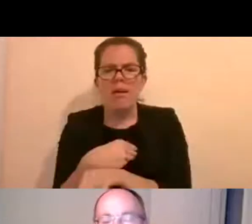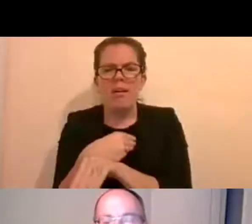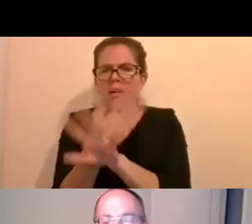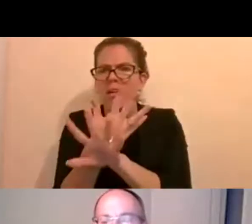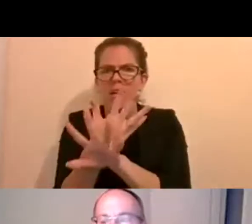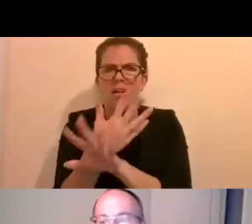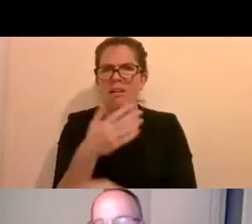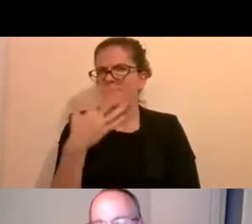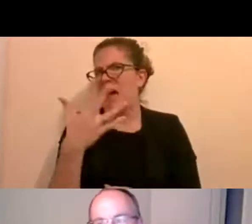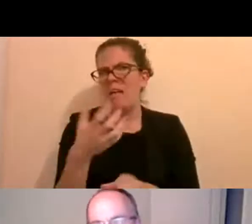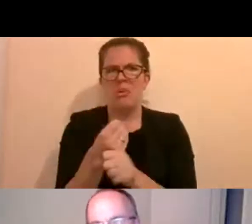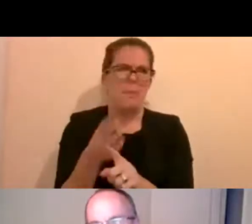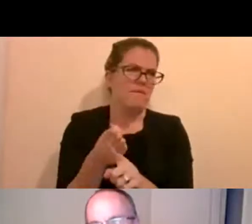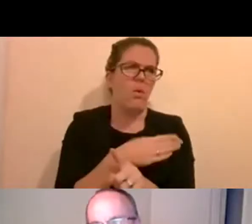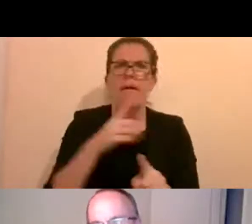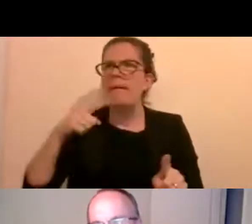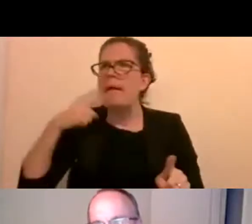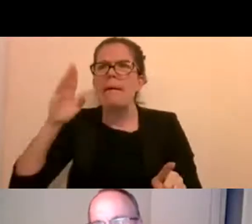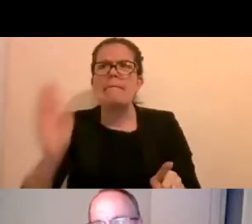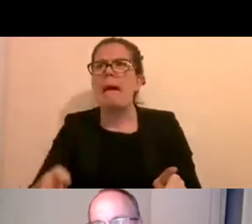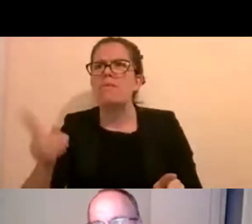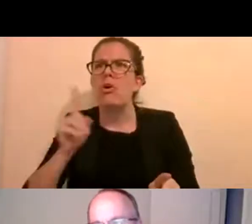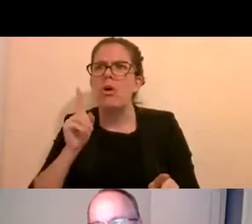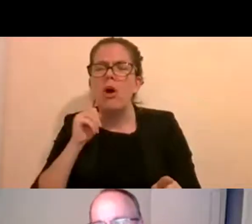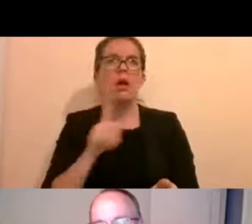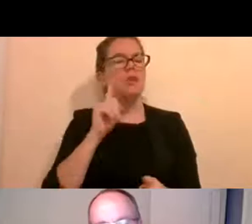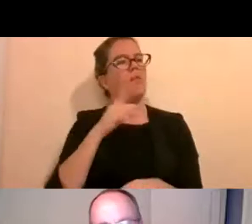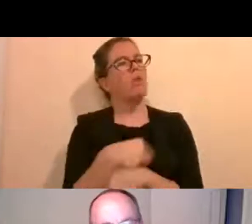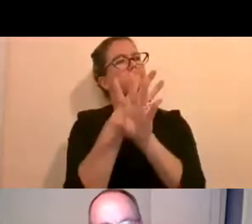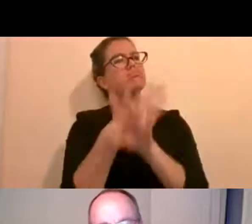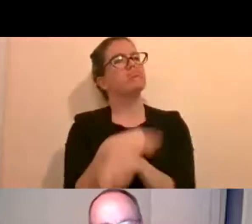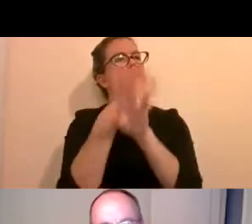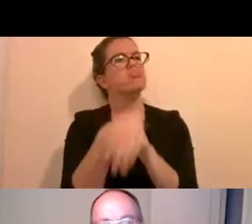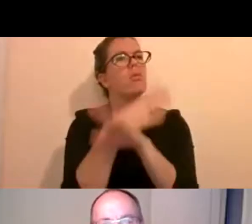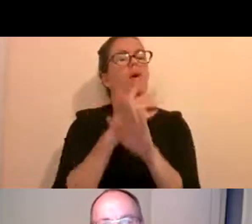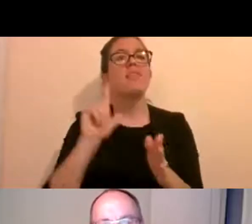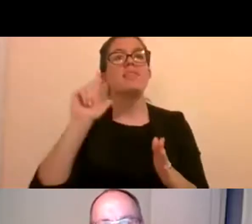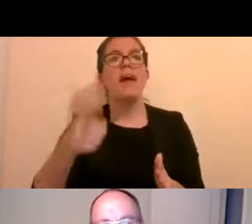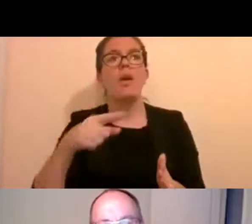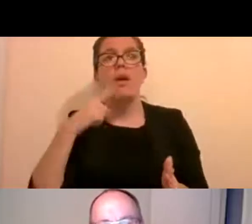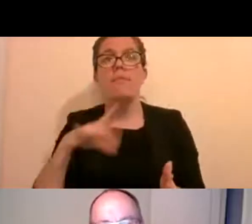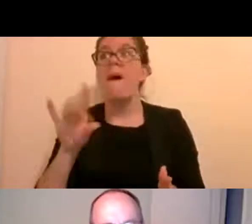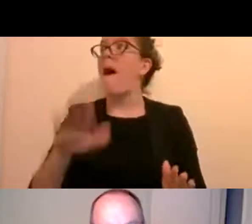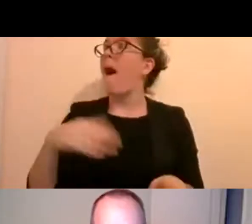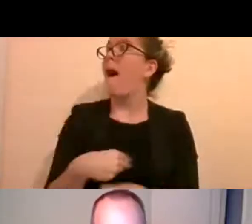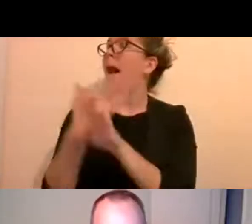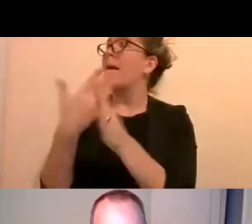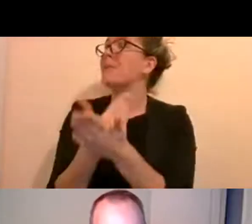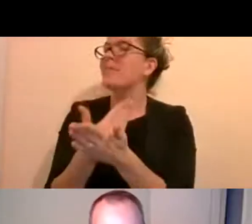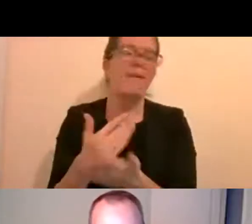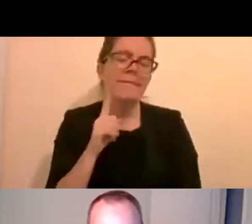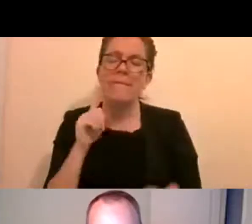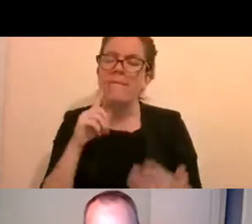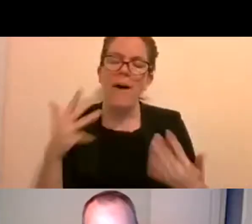5-6 years before hearing people were doing video calls, and it was just the technologies made a tremendous thing. Now,